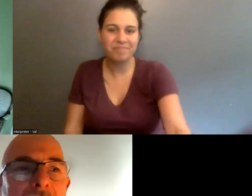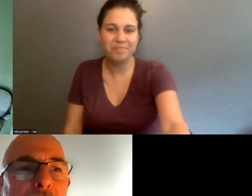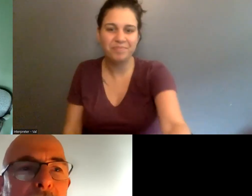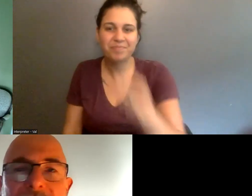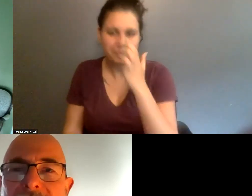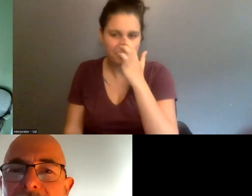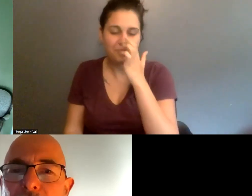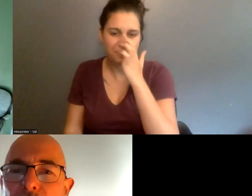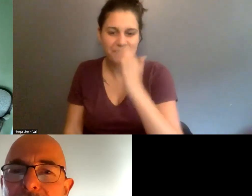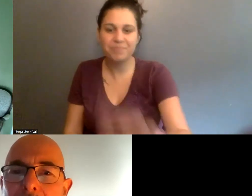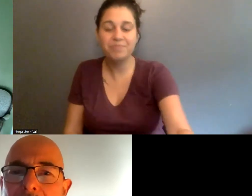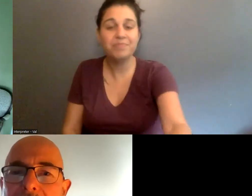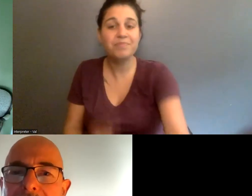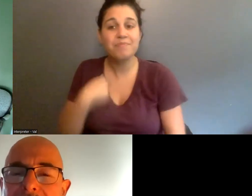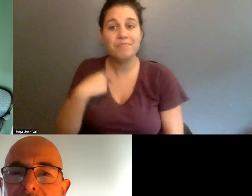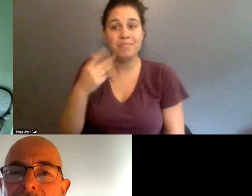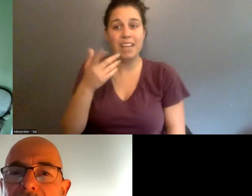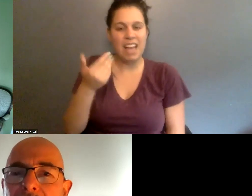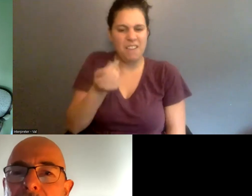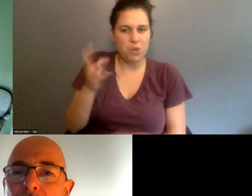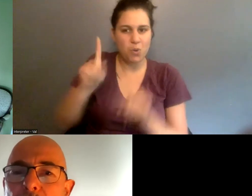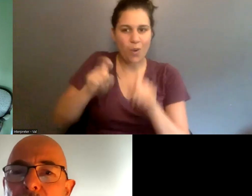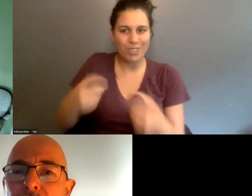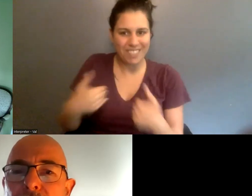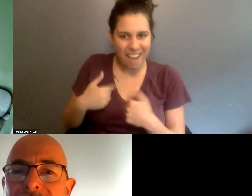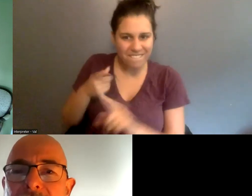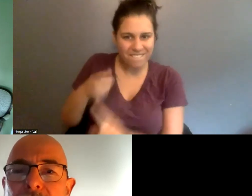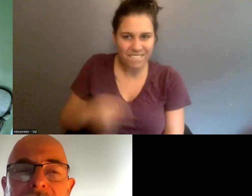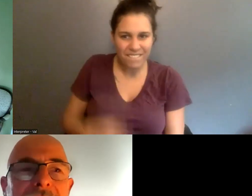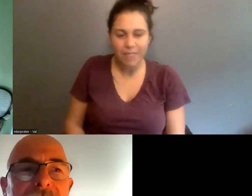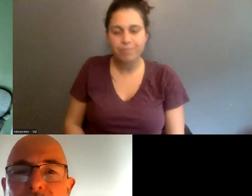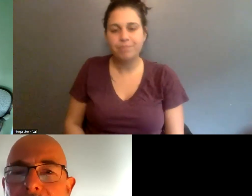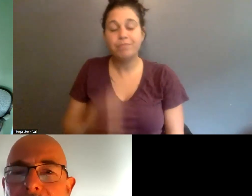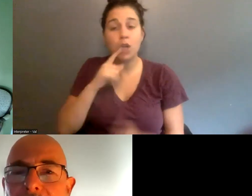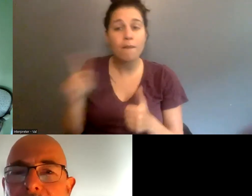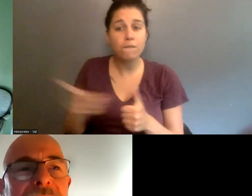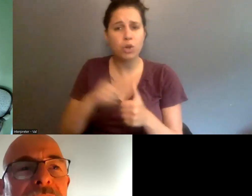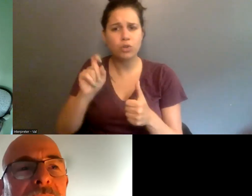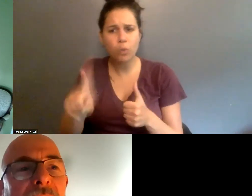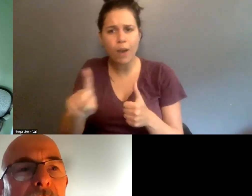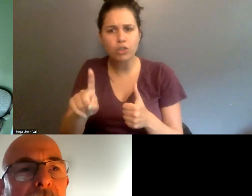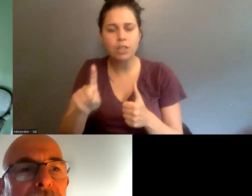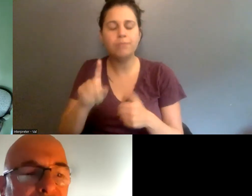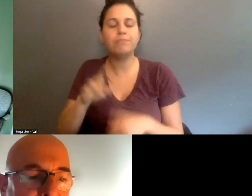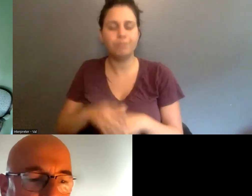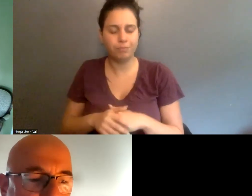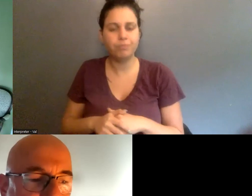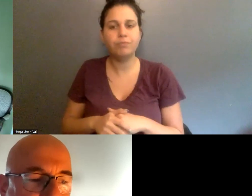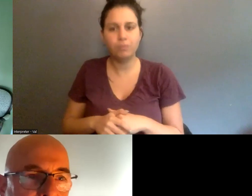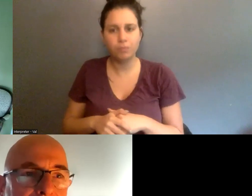A couple questions in the closing minutes. The first is related to application of